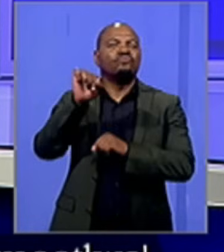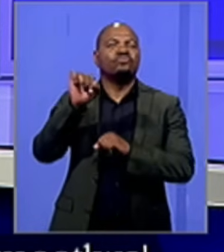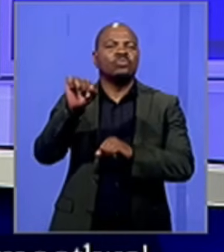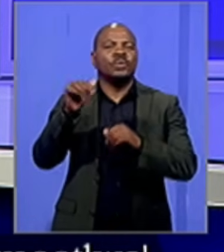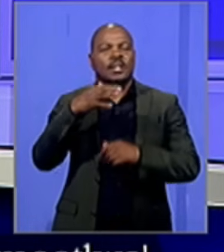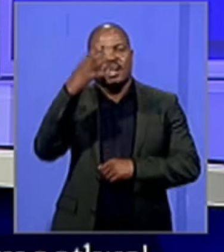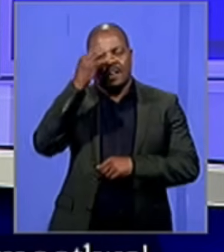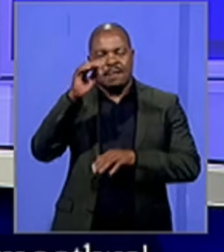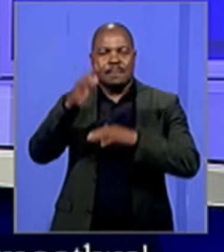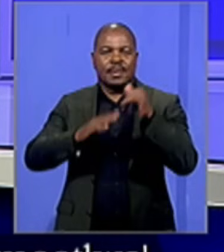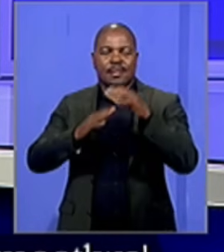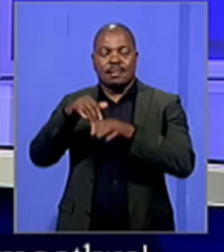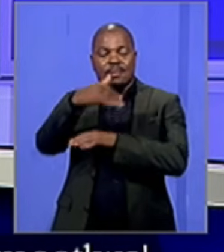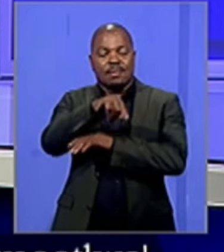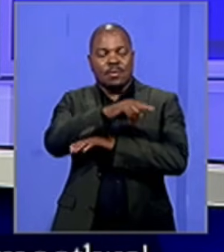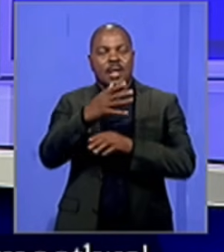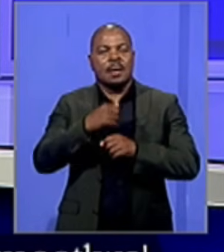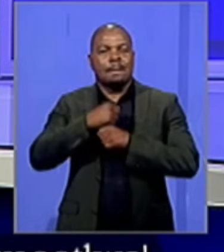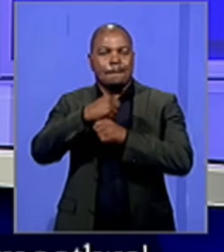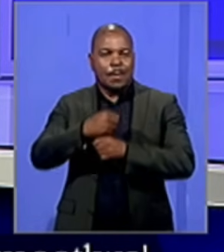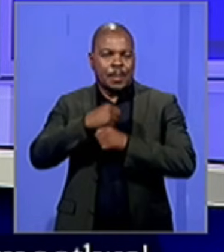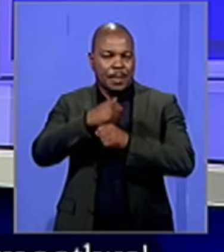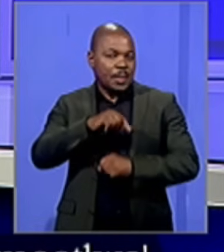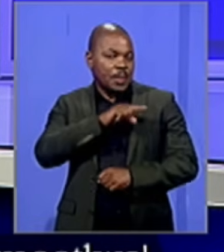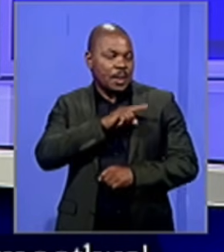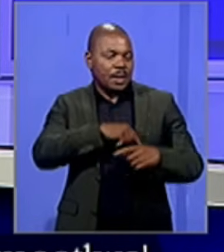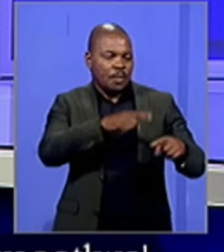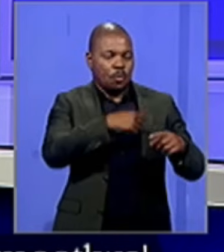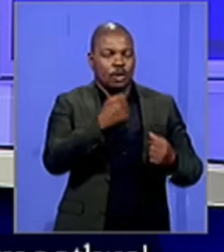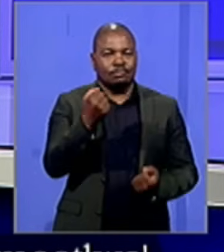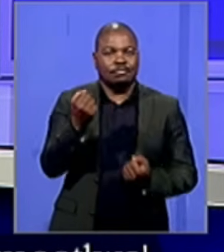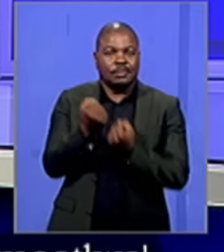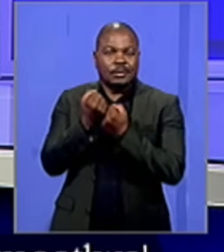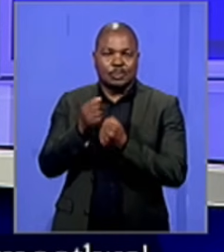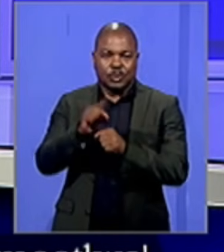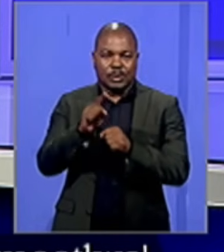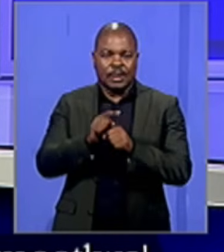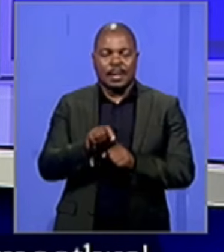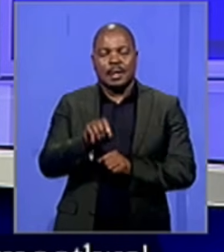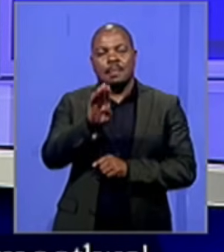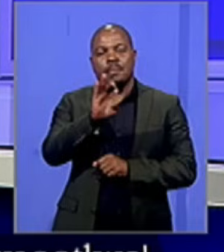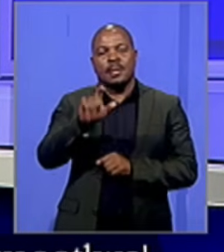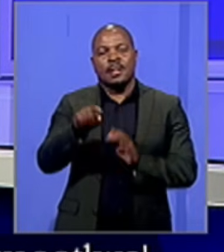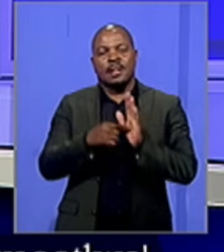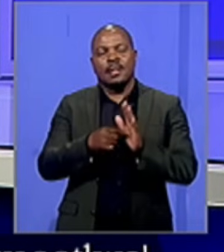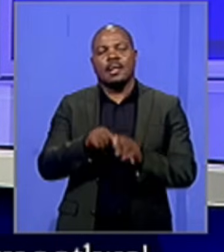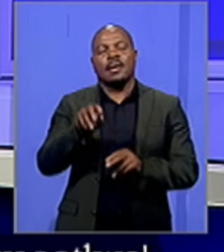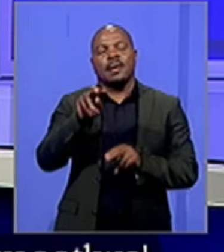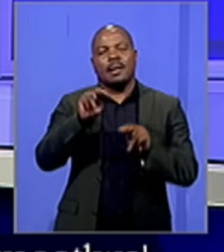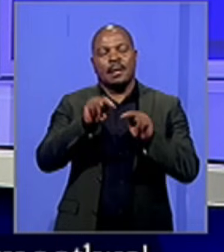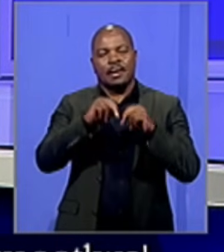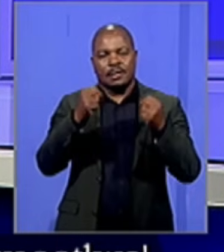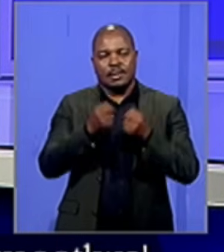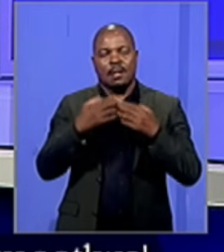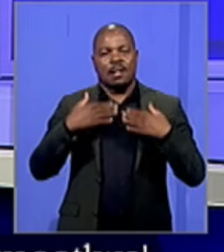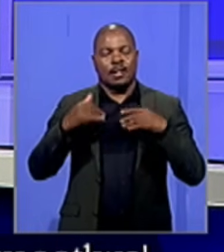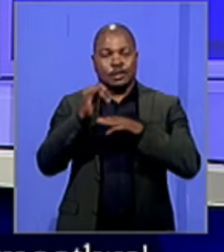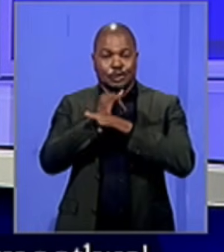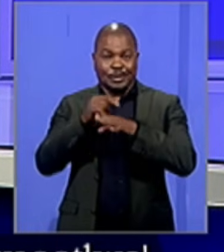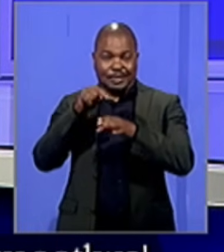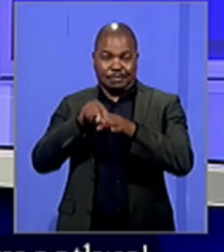mmušo ka Mpumalanga ka Mbombela go laetša thekgo ya bona ya molaokakanywa wa insurance ya maphelo ya